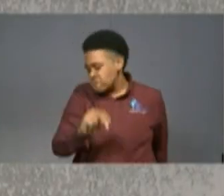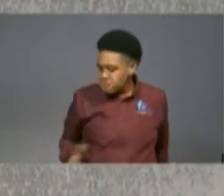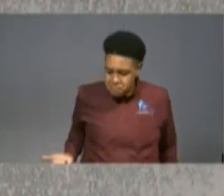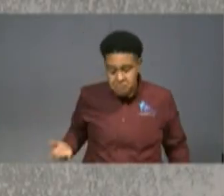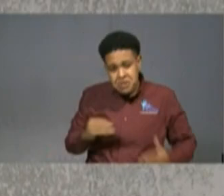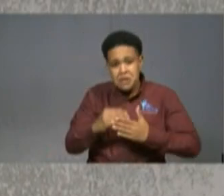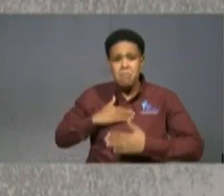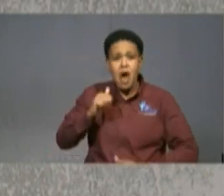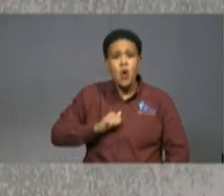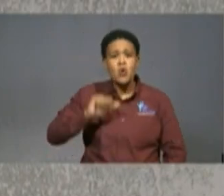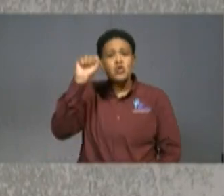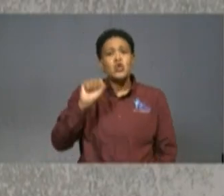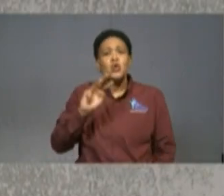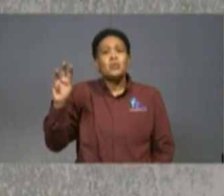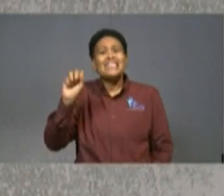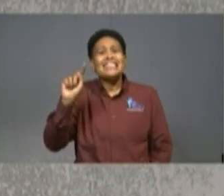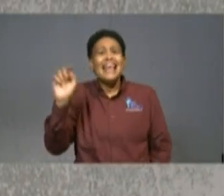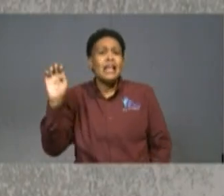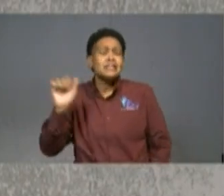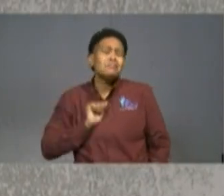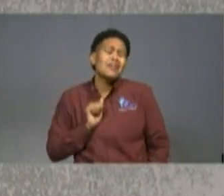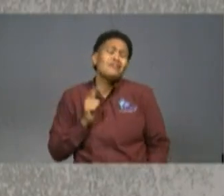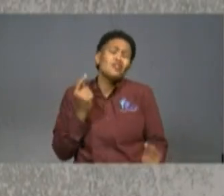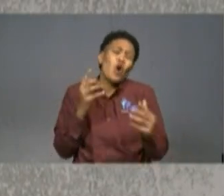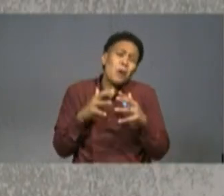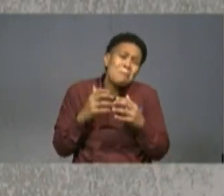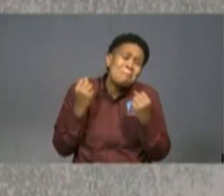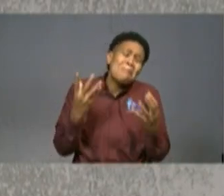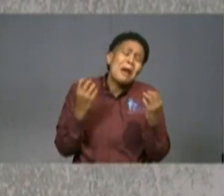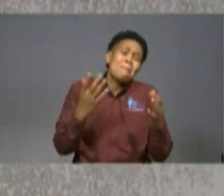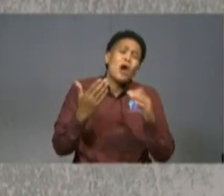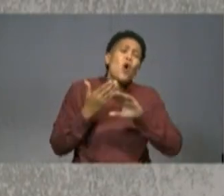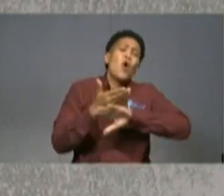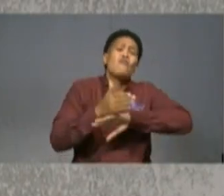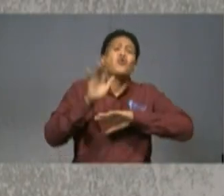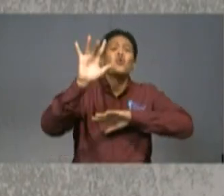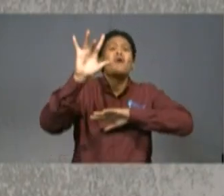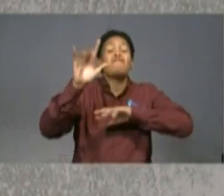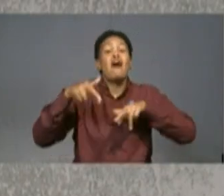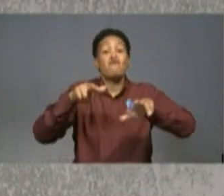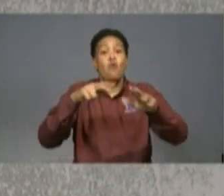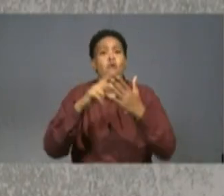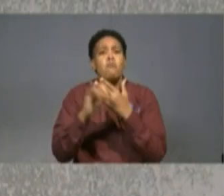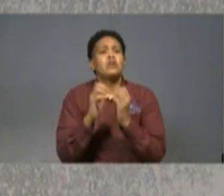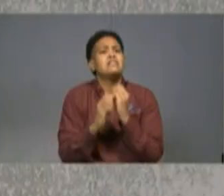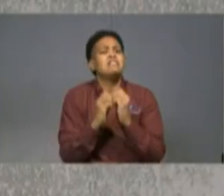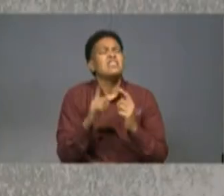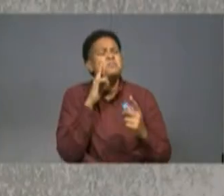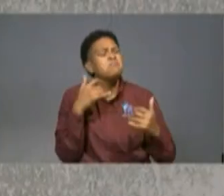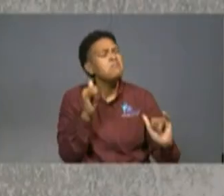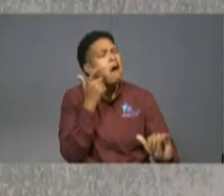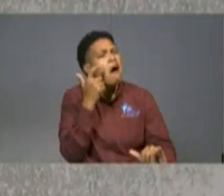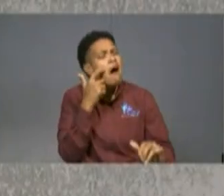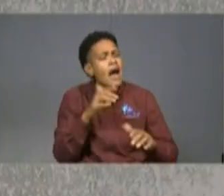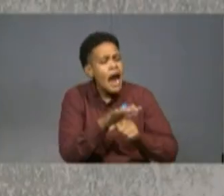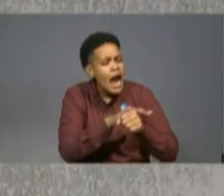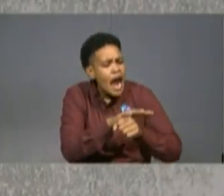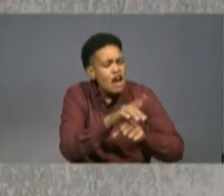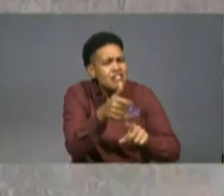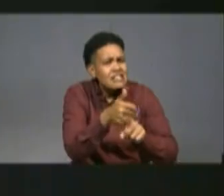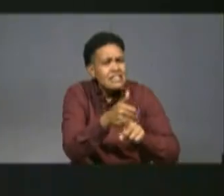my own Southwest St. Elizabeth, I have done so many, over 25 road projects, but there are still areas that there